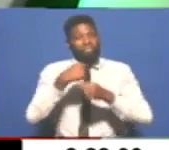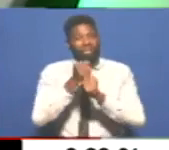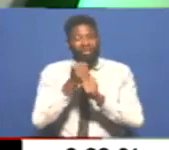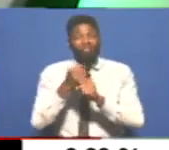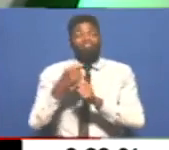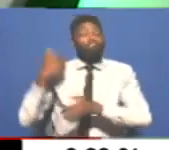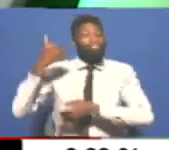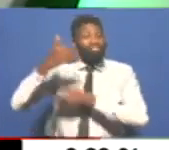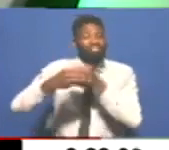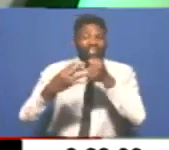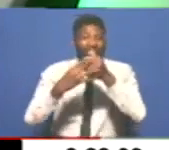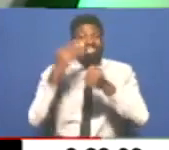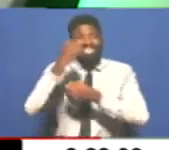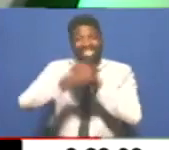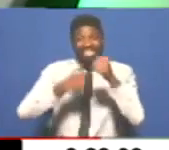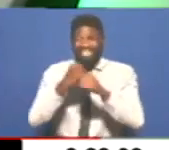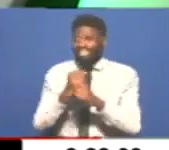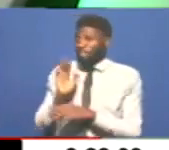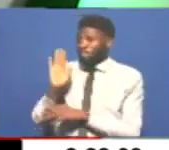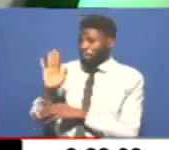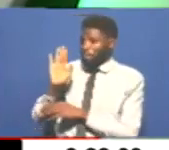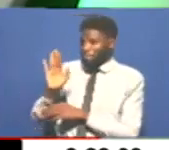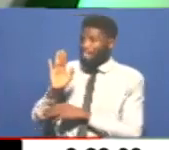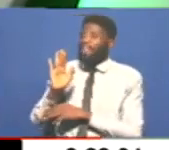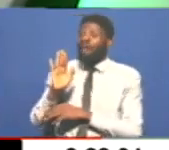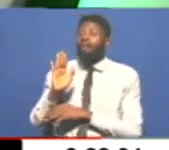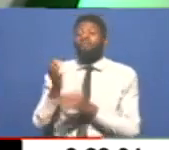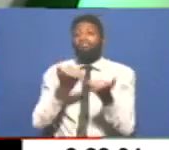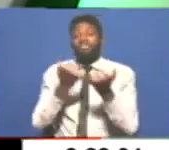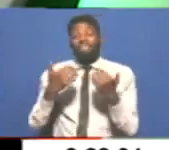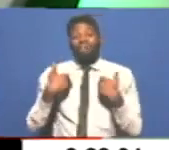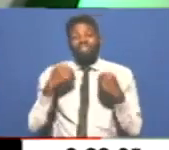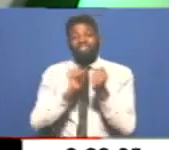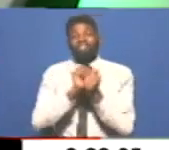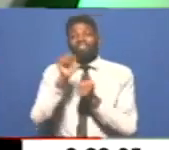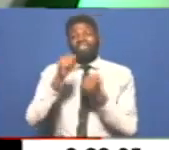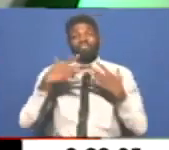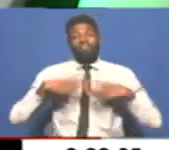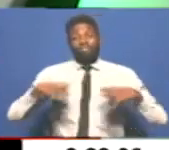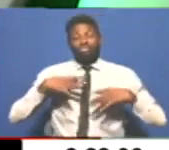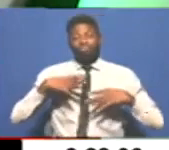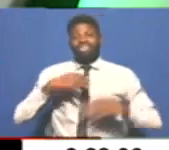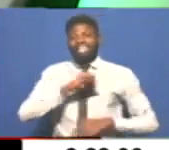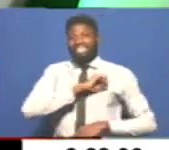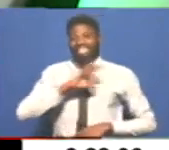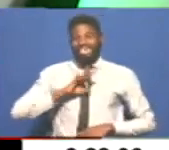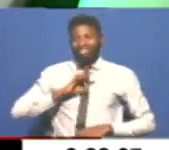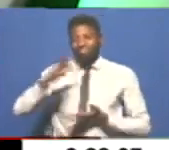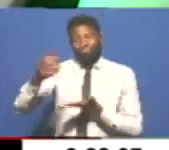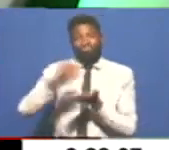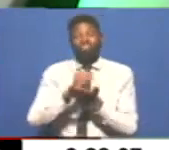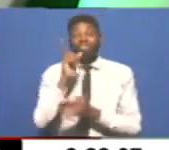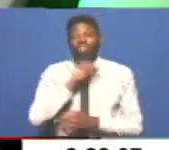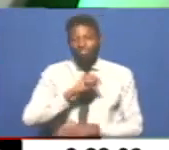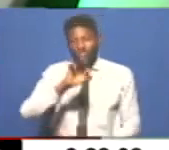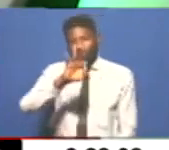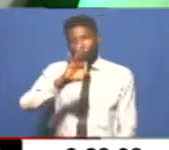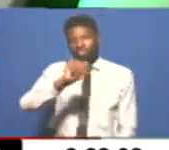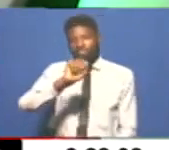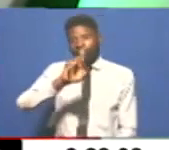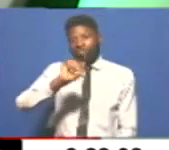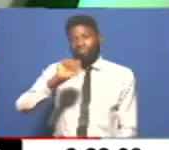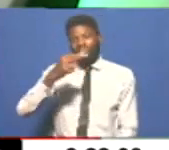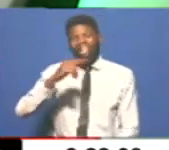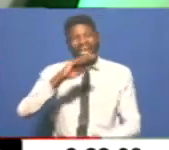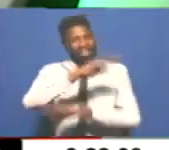Sunny Tailored Limited boasts of 15 employees, and our reporter Yusuf Farah spent an afternoon with the